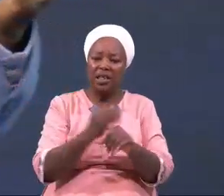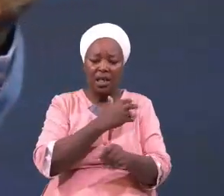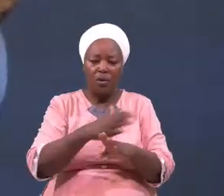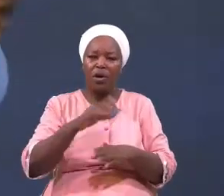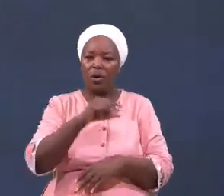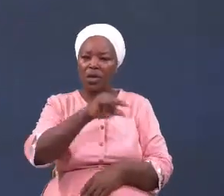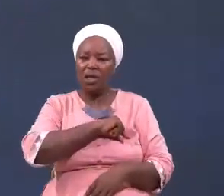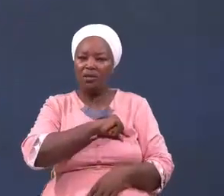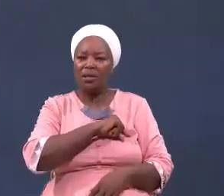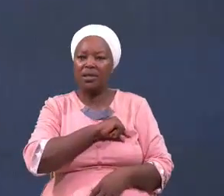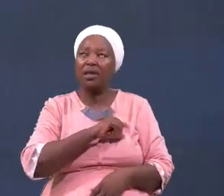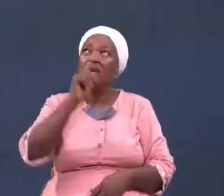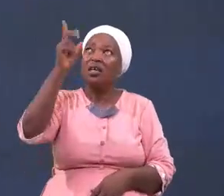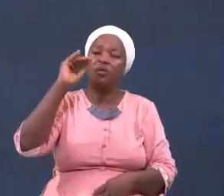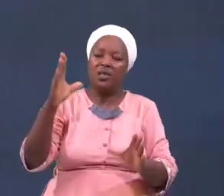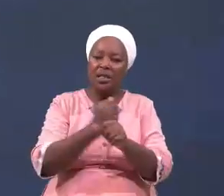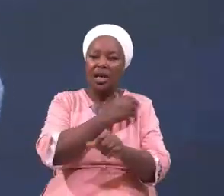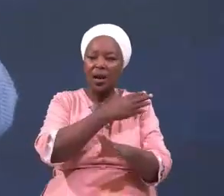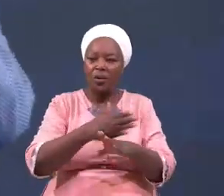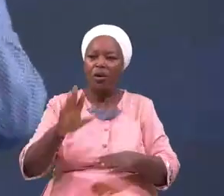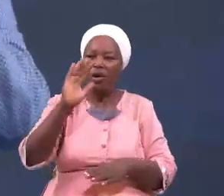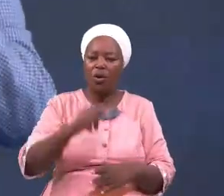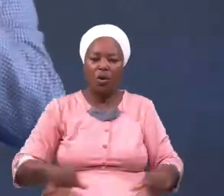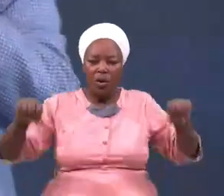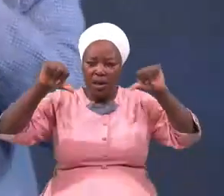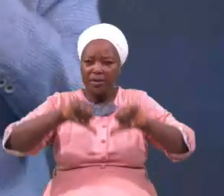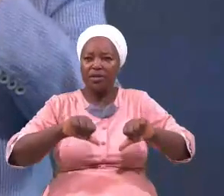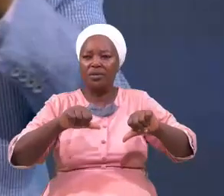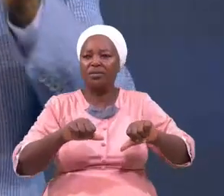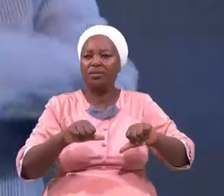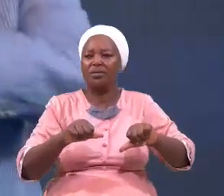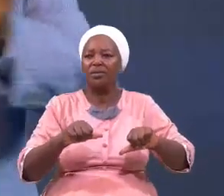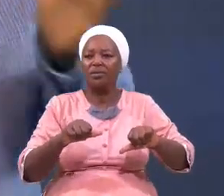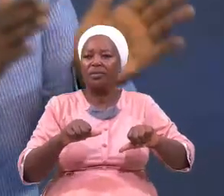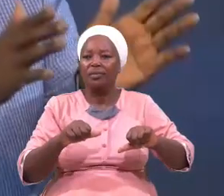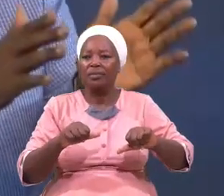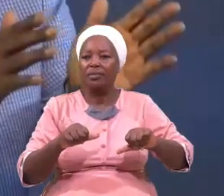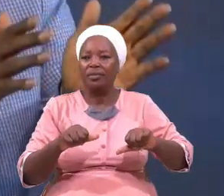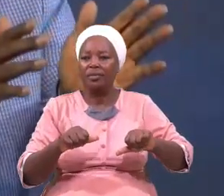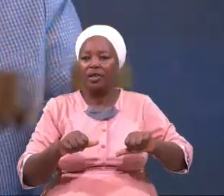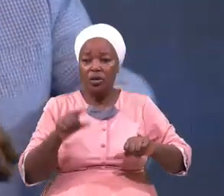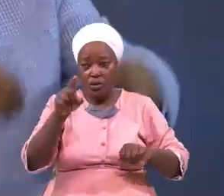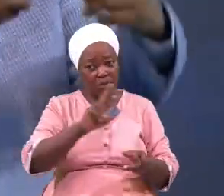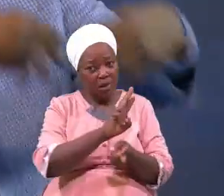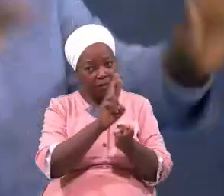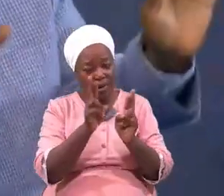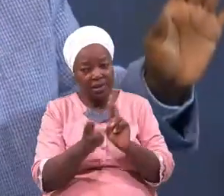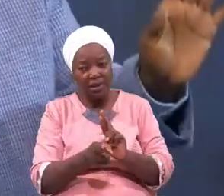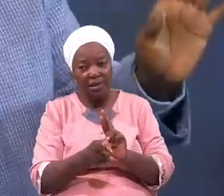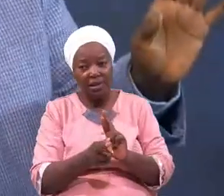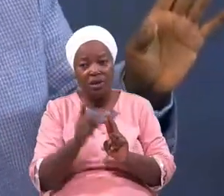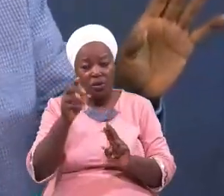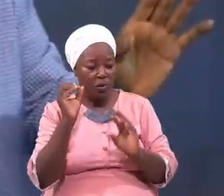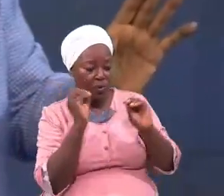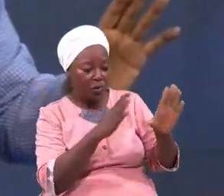guilt. He'll take away your condemnation. You repent. You throw away